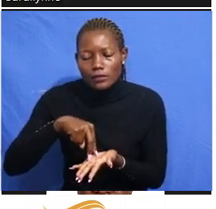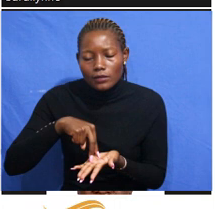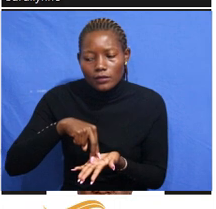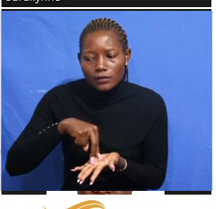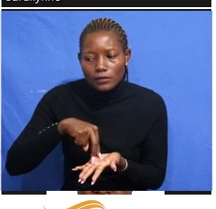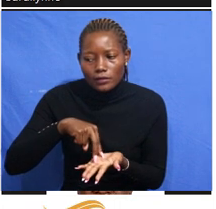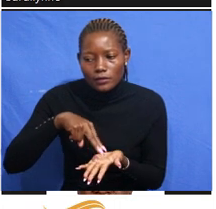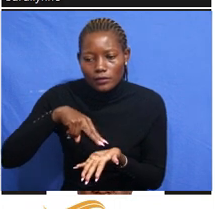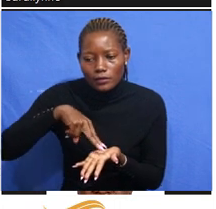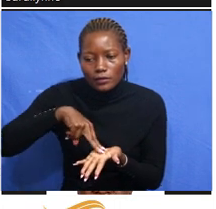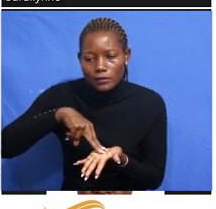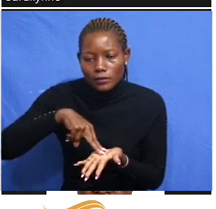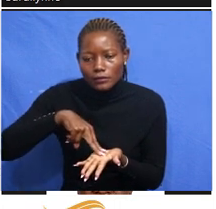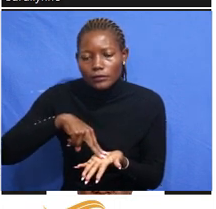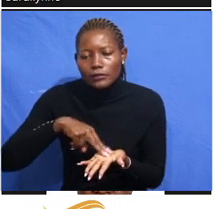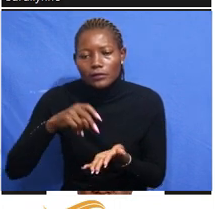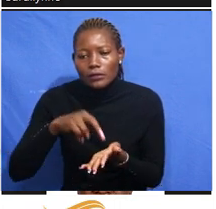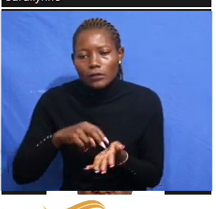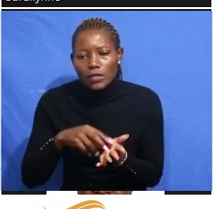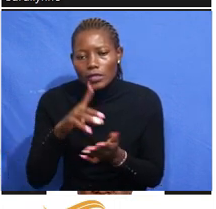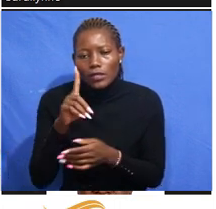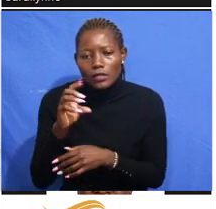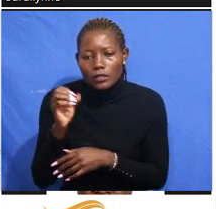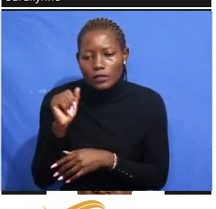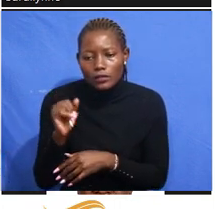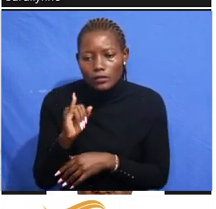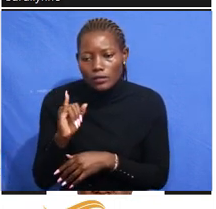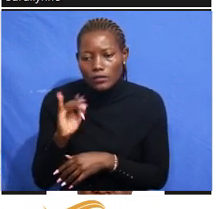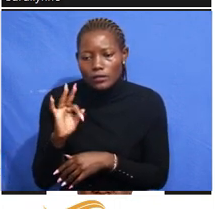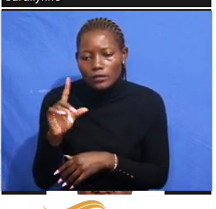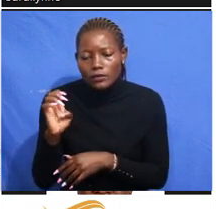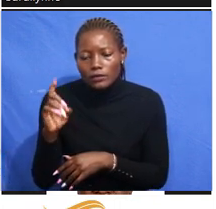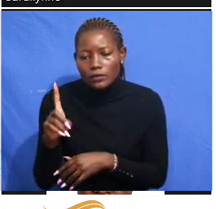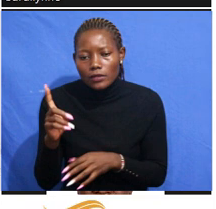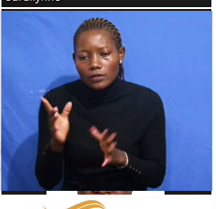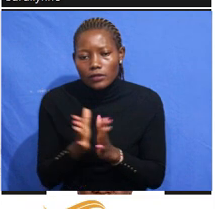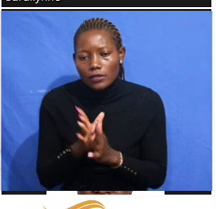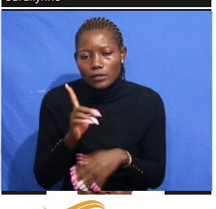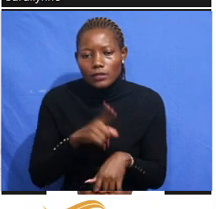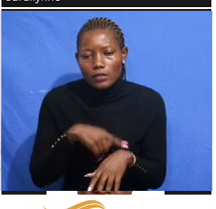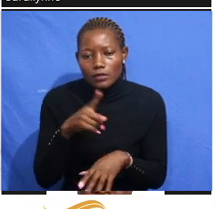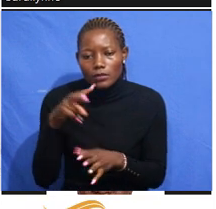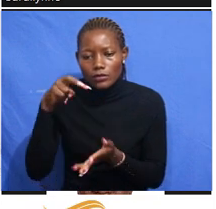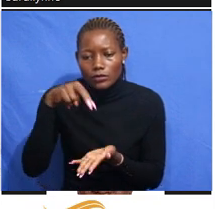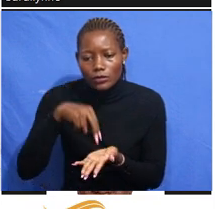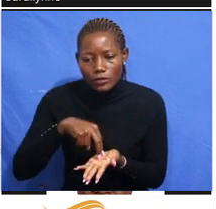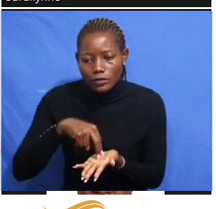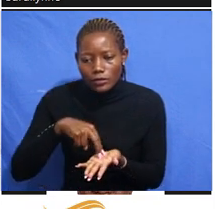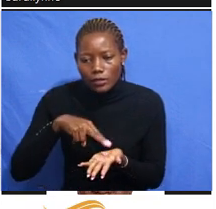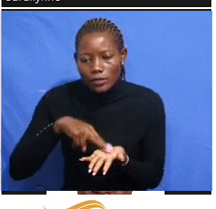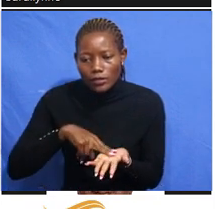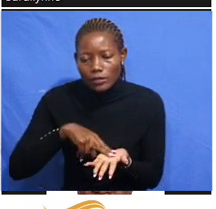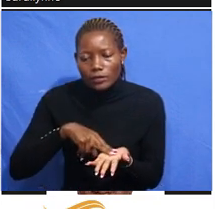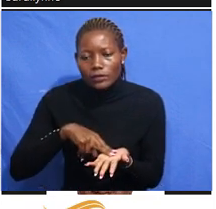are standing on your heels. That is dorsiflexion. When you now stand on your toes and the heels are up, that is plantar